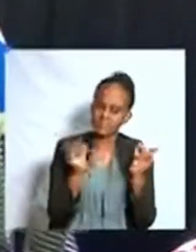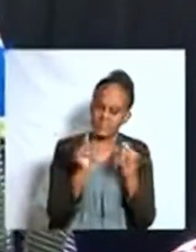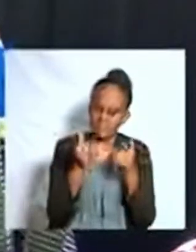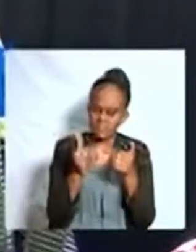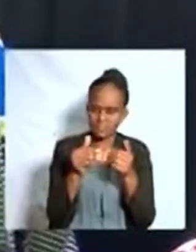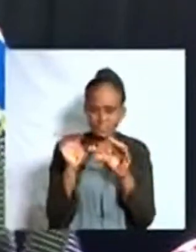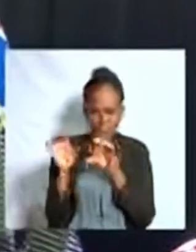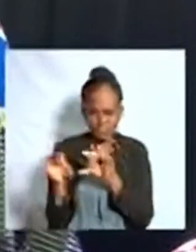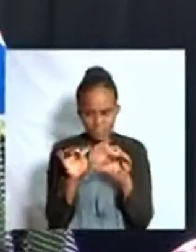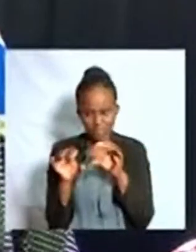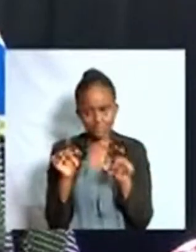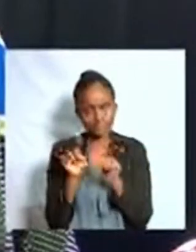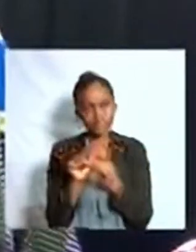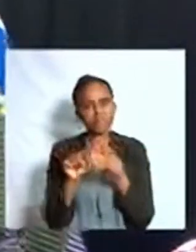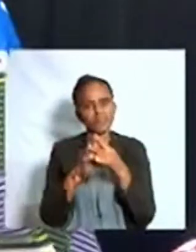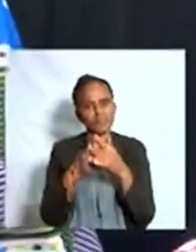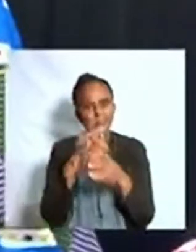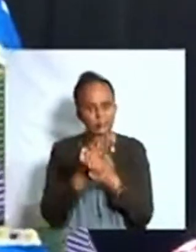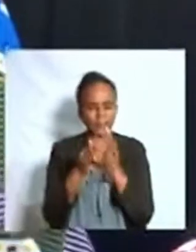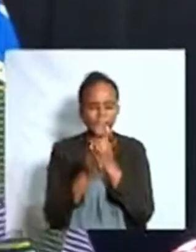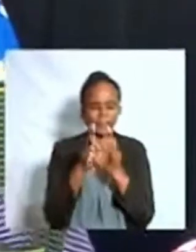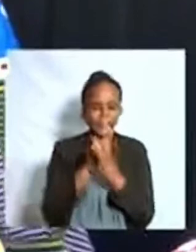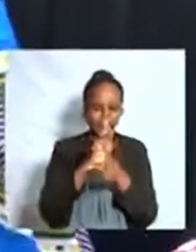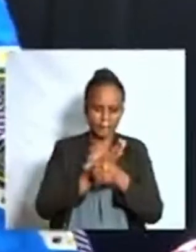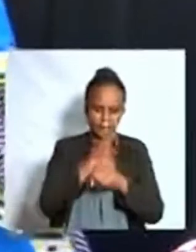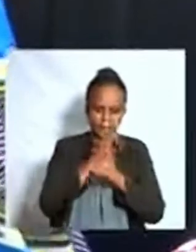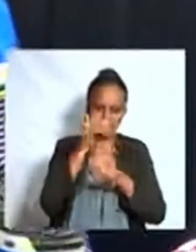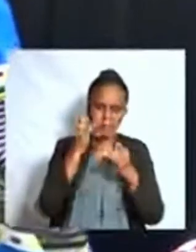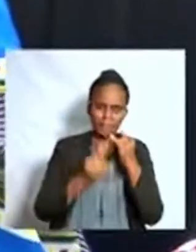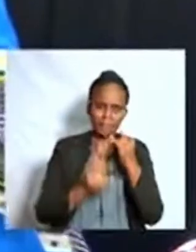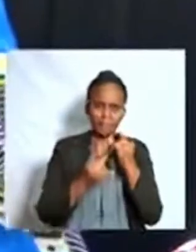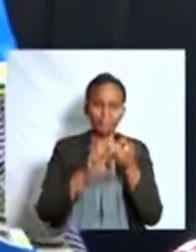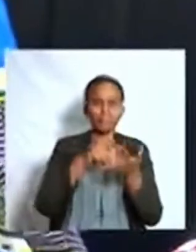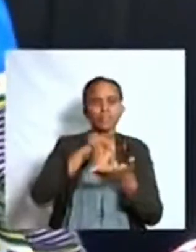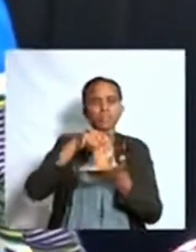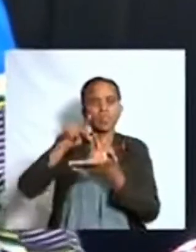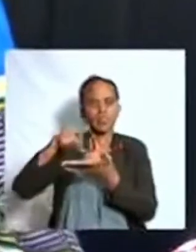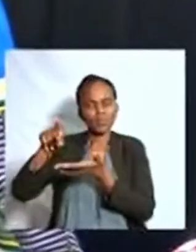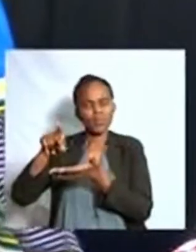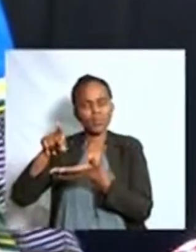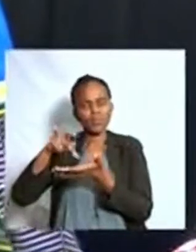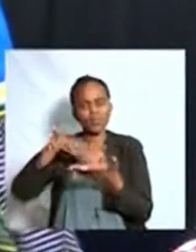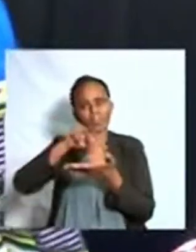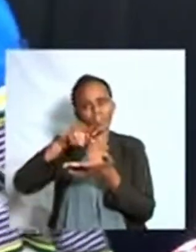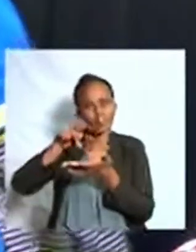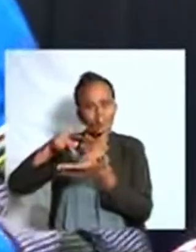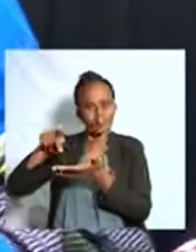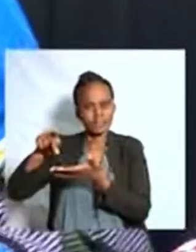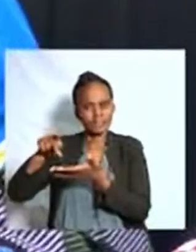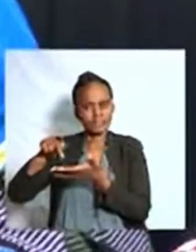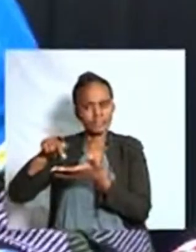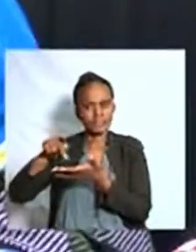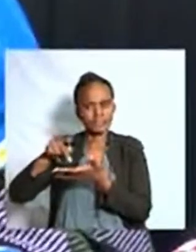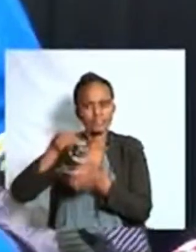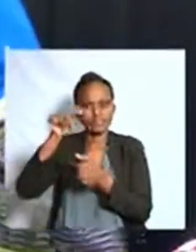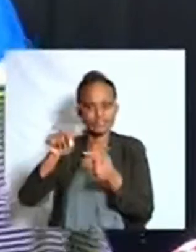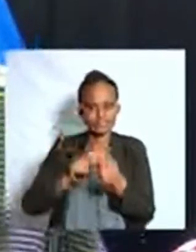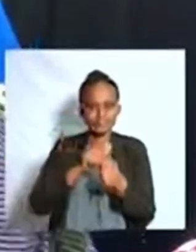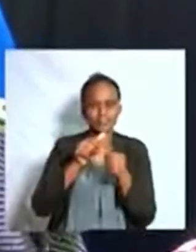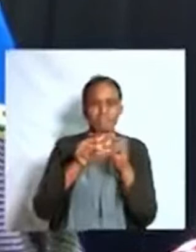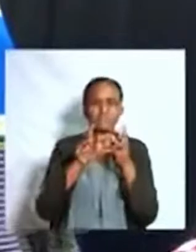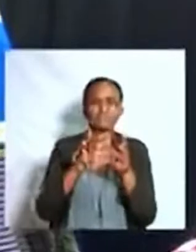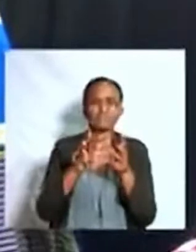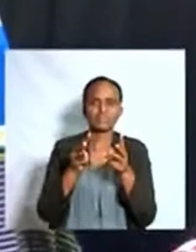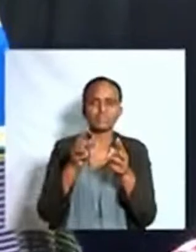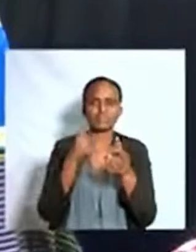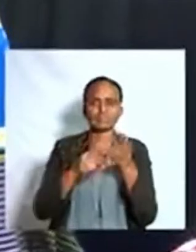do that, they start building. Then you give them, you pay as they, by each phase. Now, what